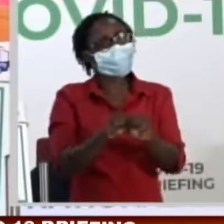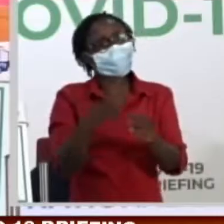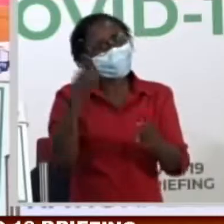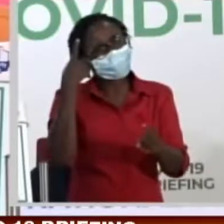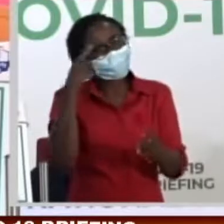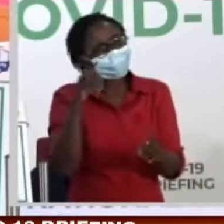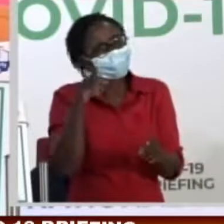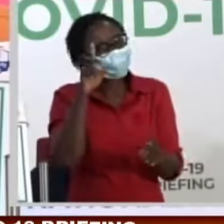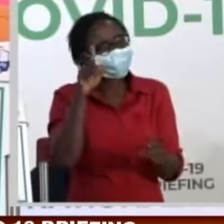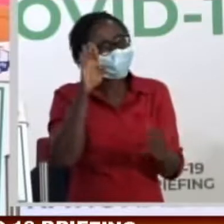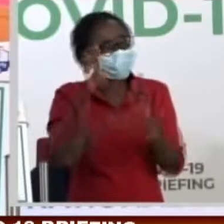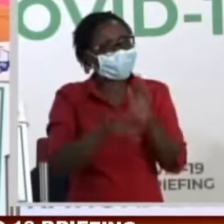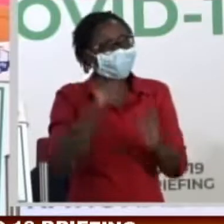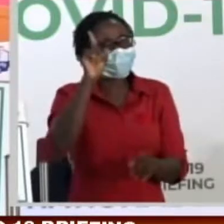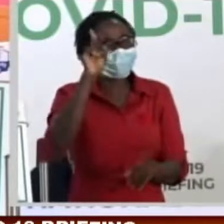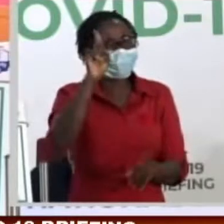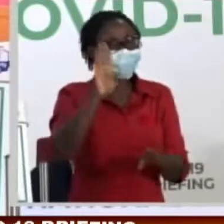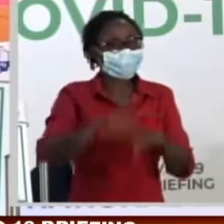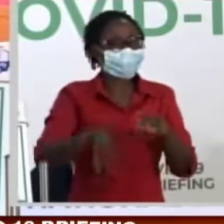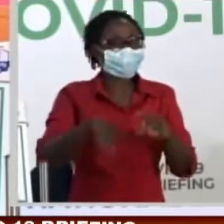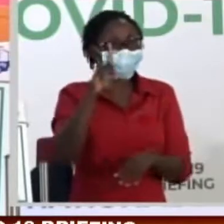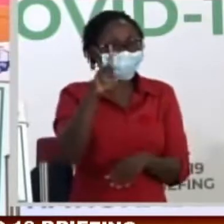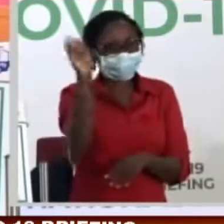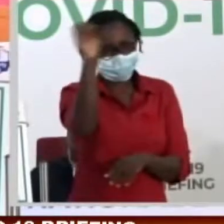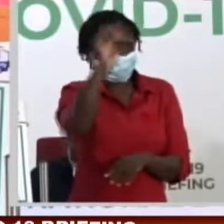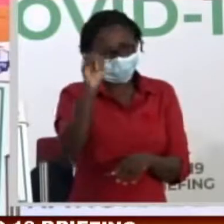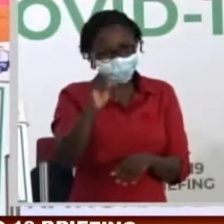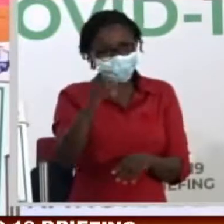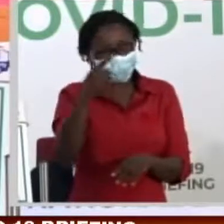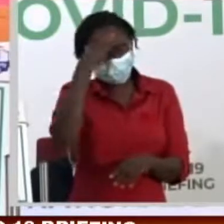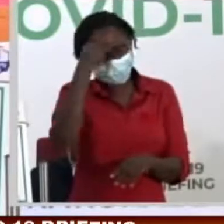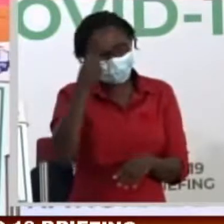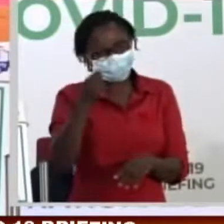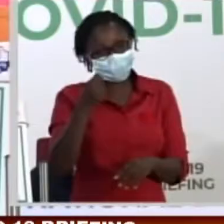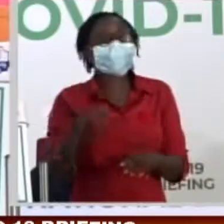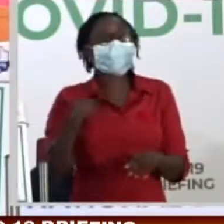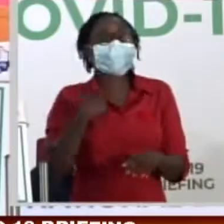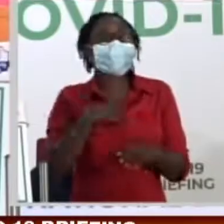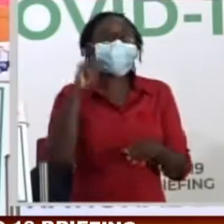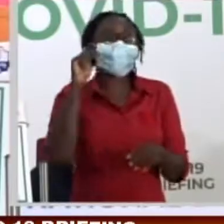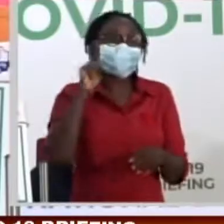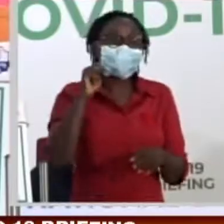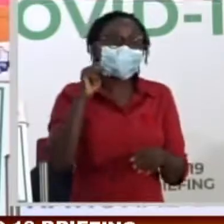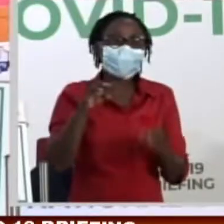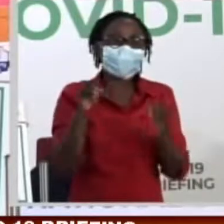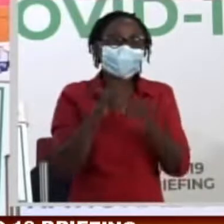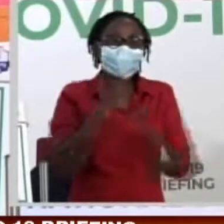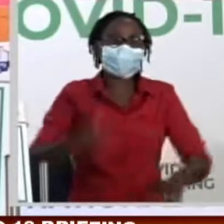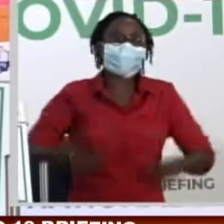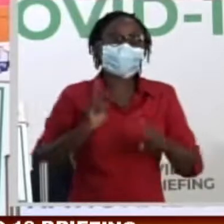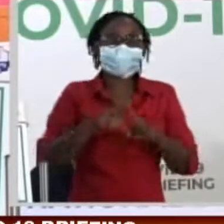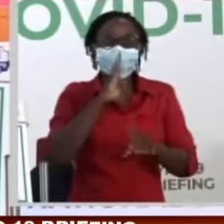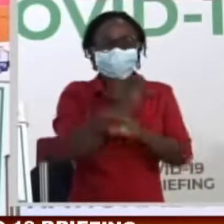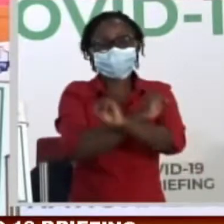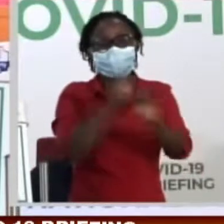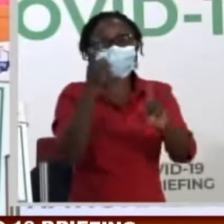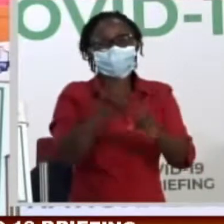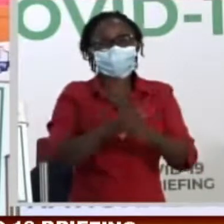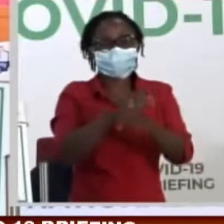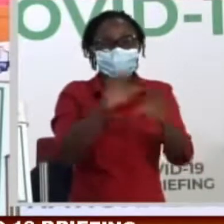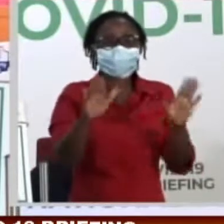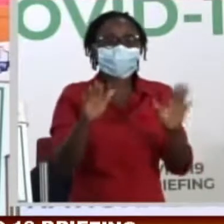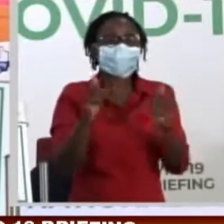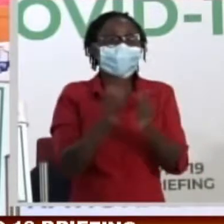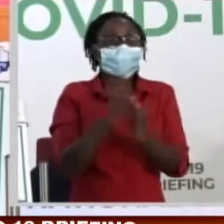1%, because we believe more lives can be saved from COVID-19 with the knowledge